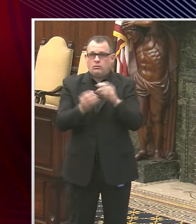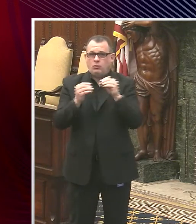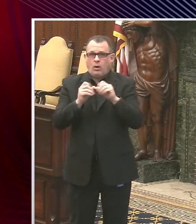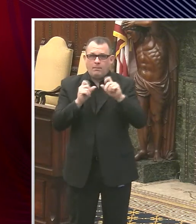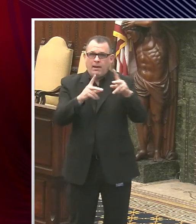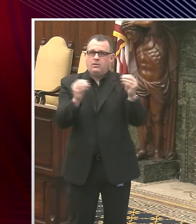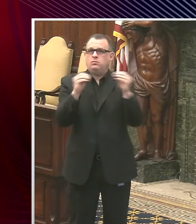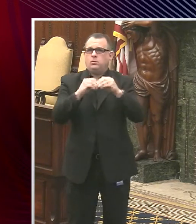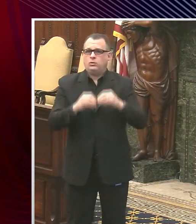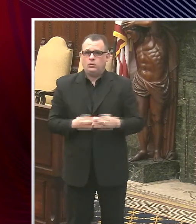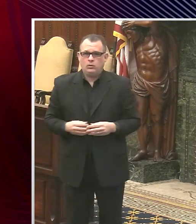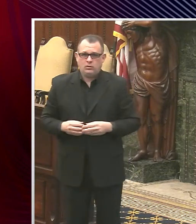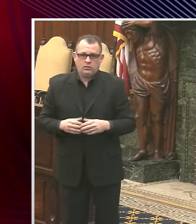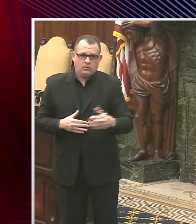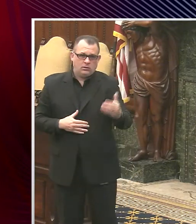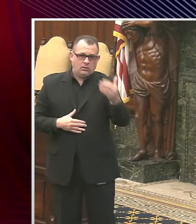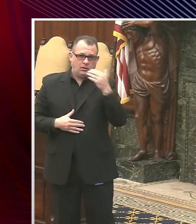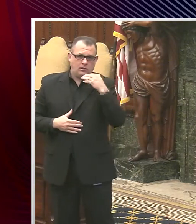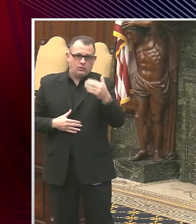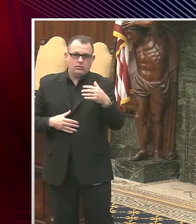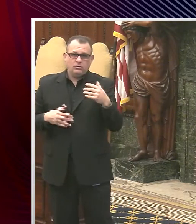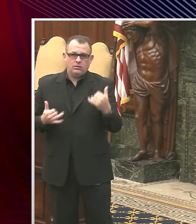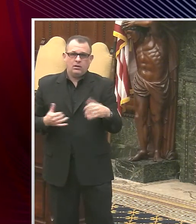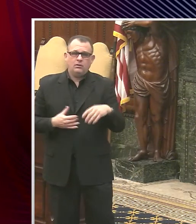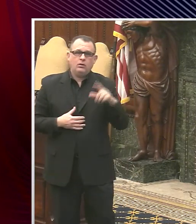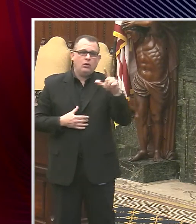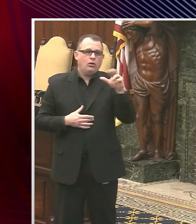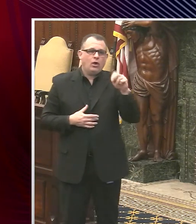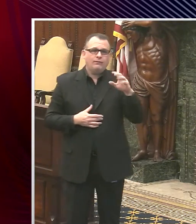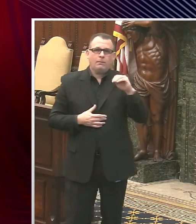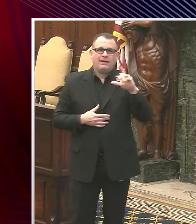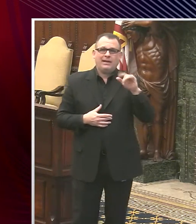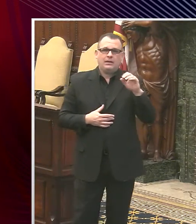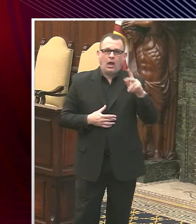you, Johan. Let's go to Laura McChrystal of the Inquirer.